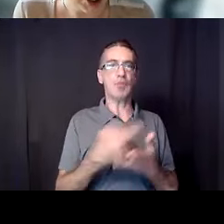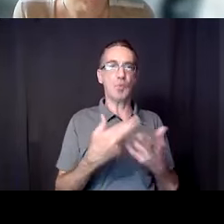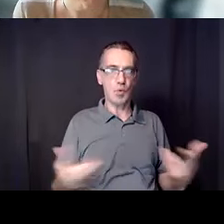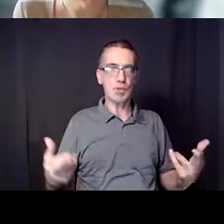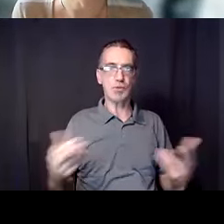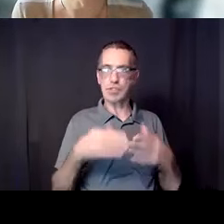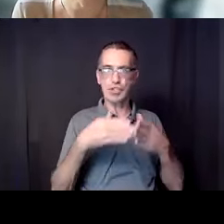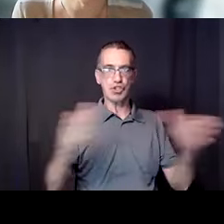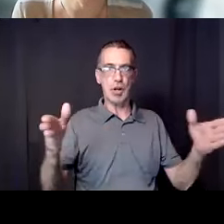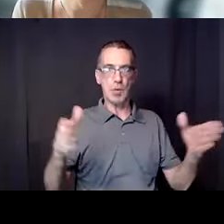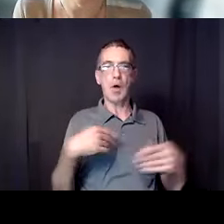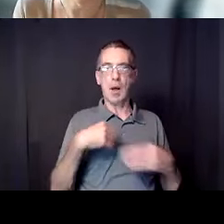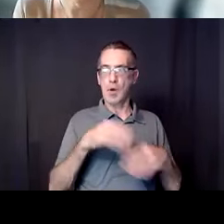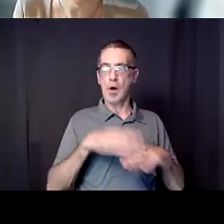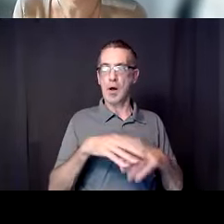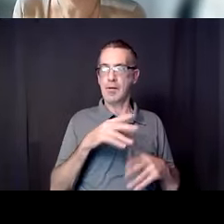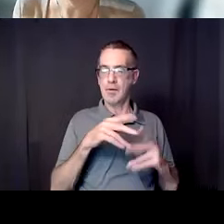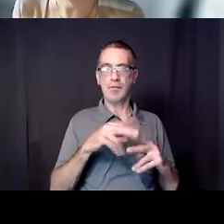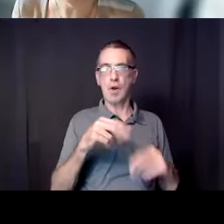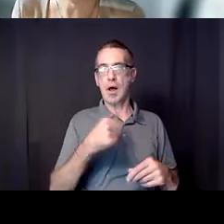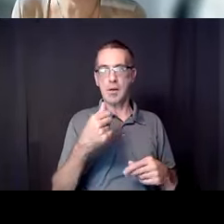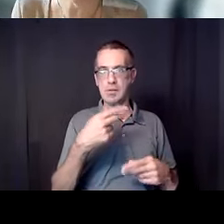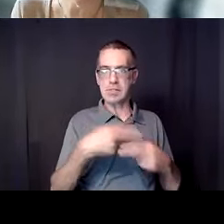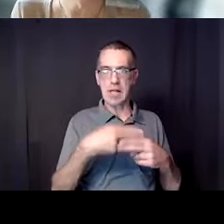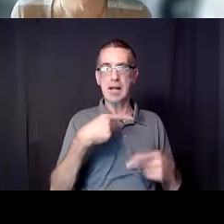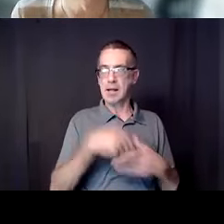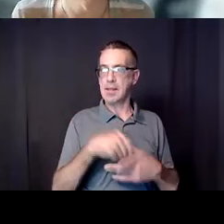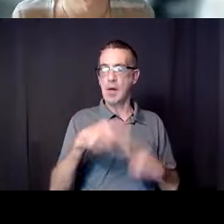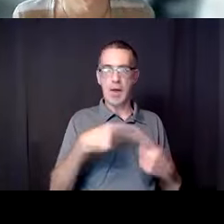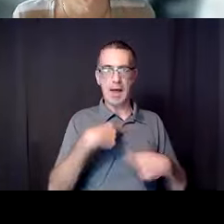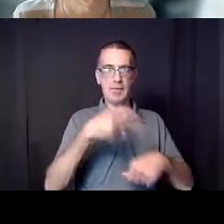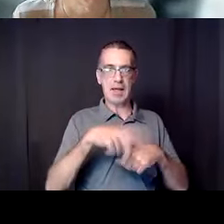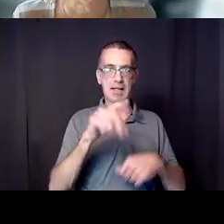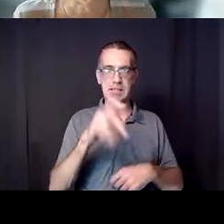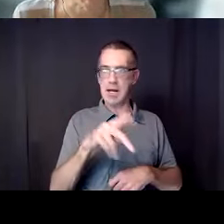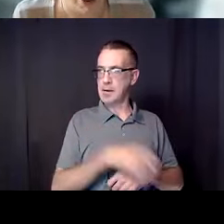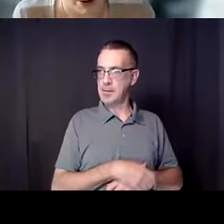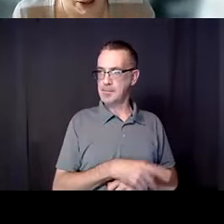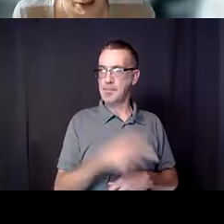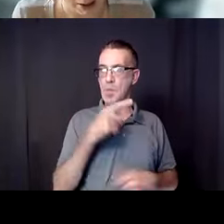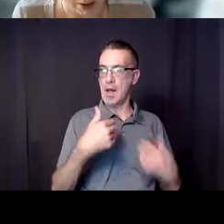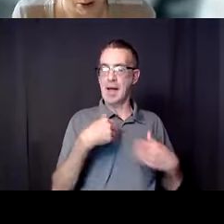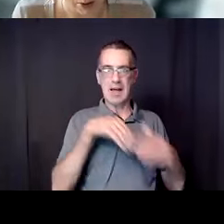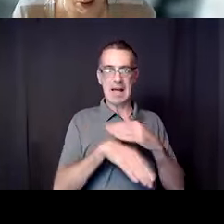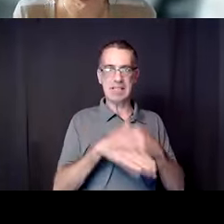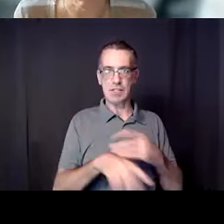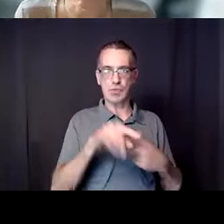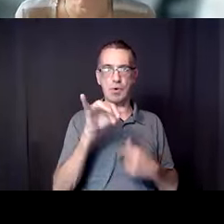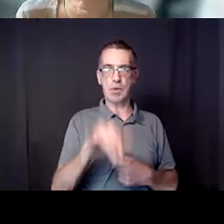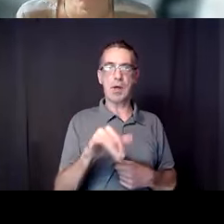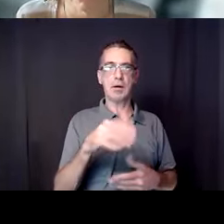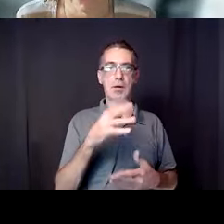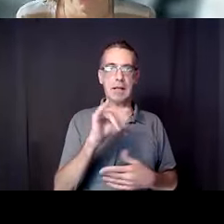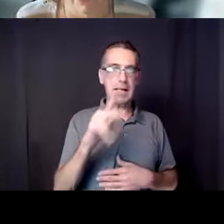just generally, I have put on the very final slide in the deck. So when you have the deck, you'll have access to some